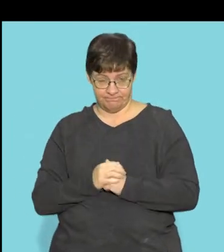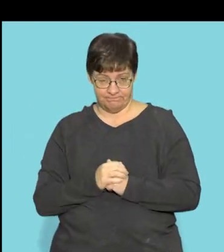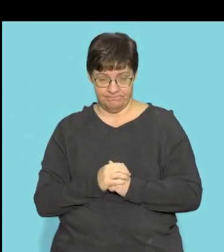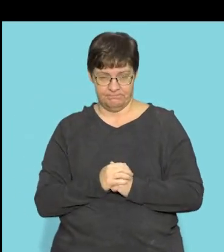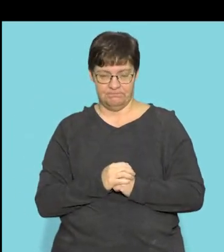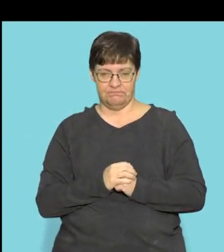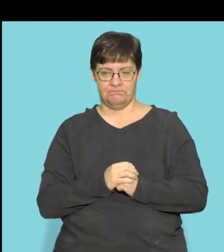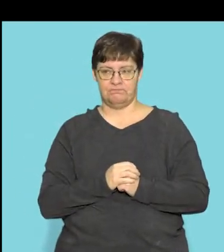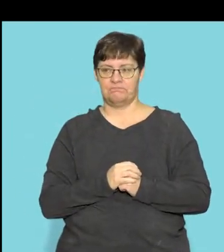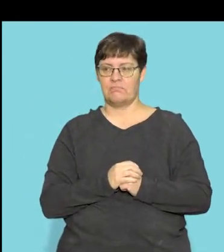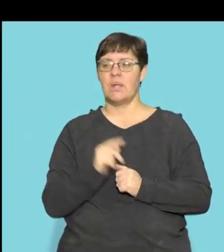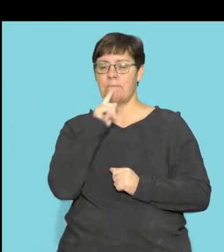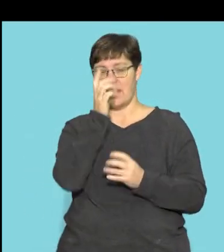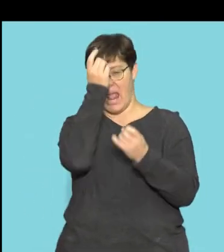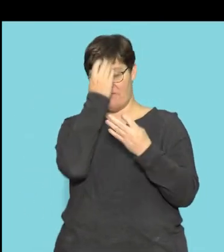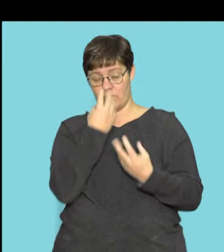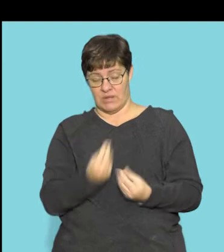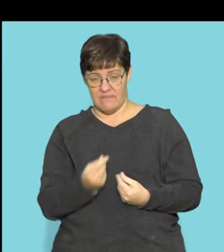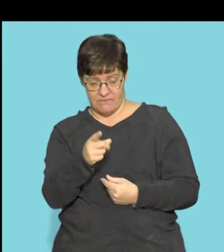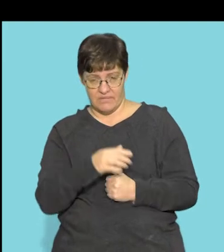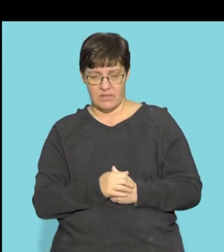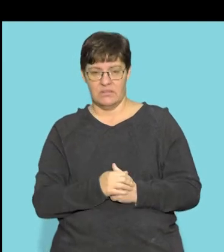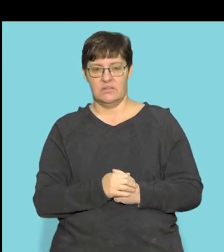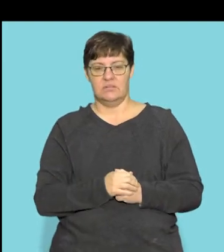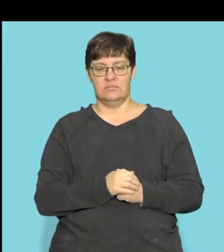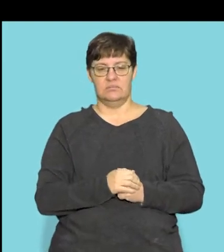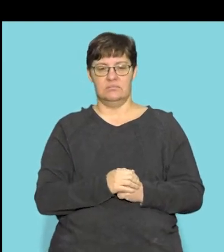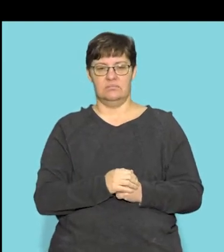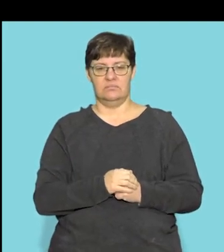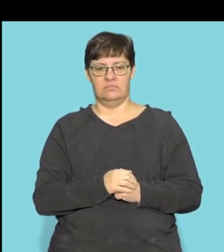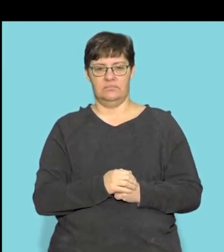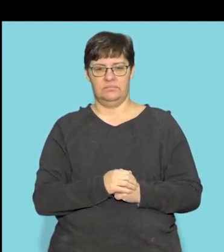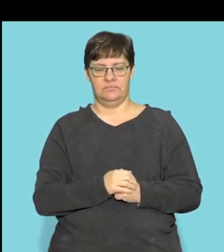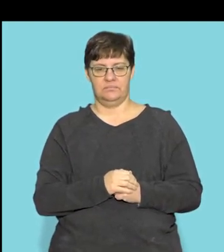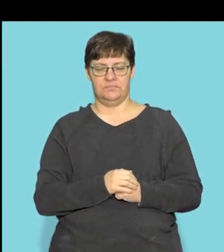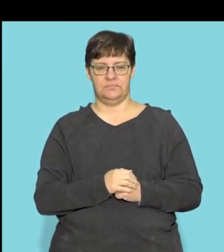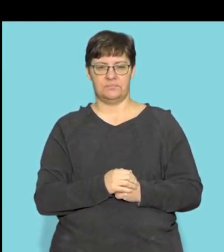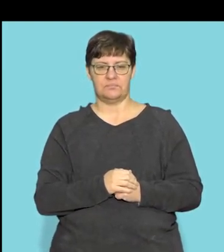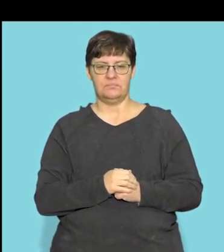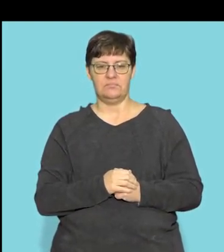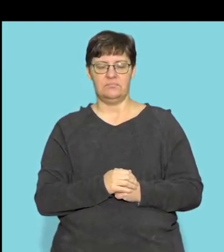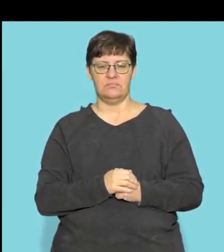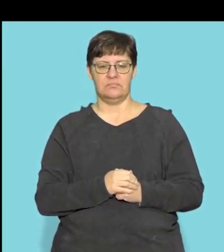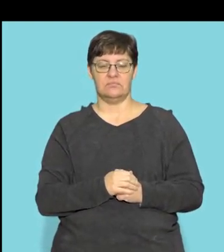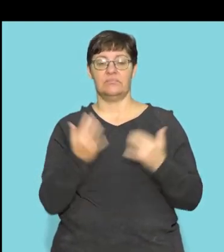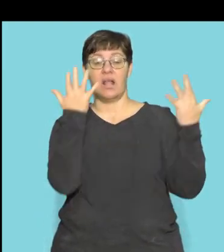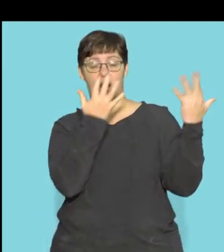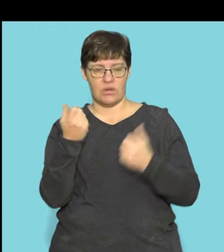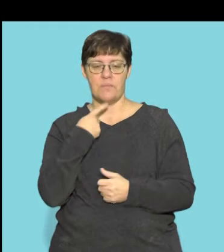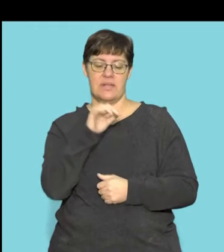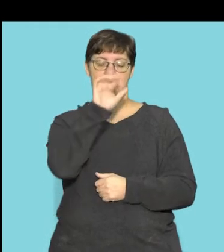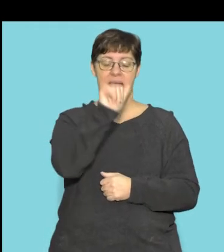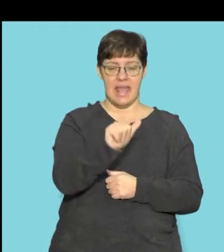And these would be the data that I have for this particular question. And for me to then do